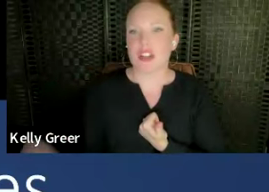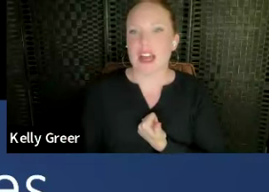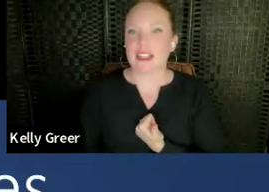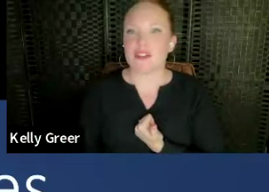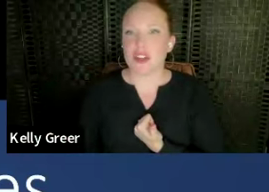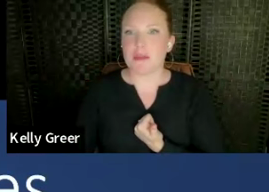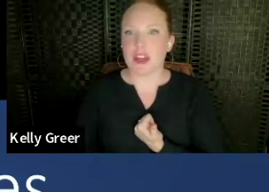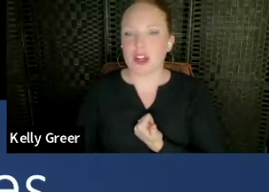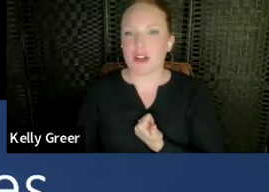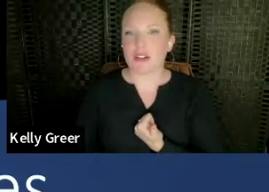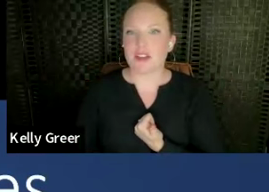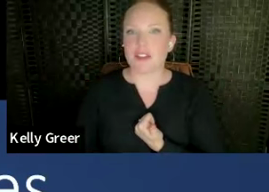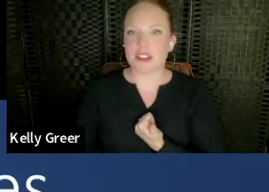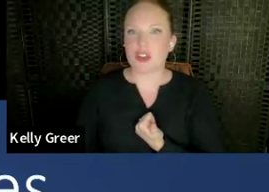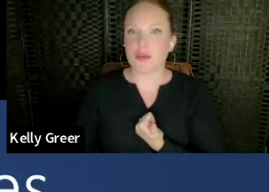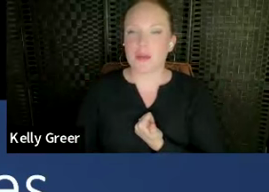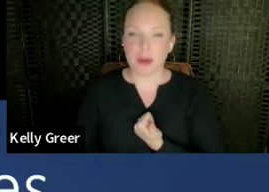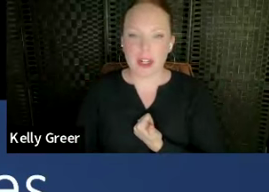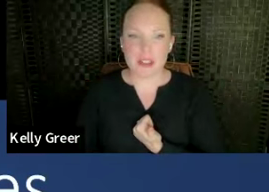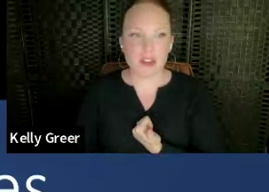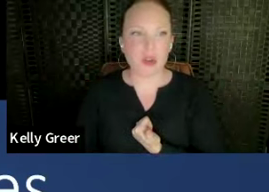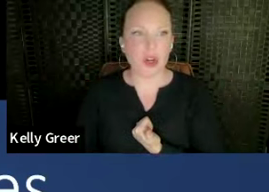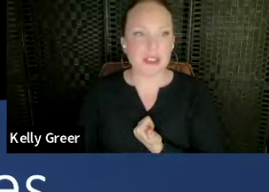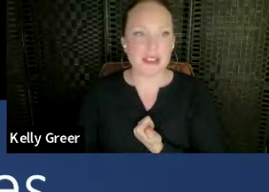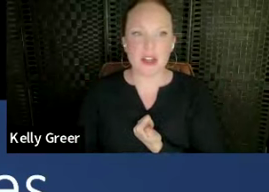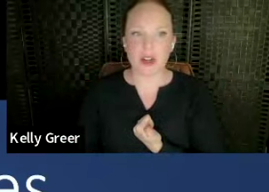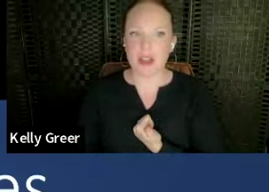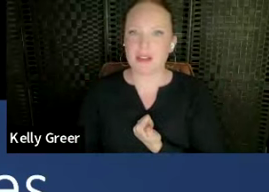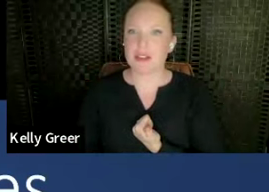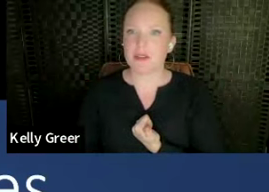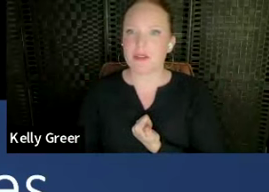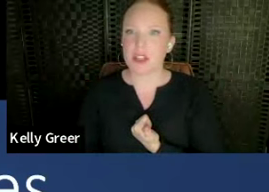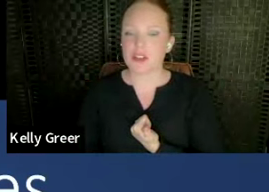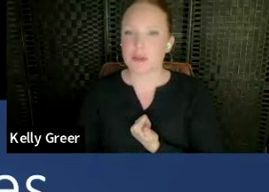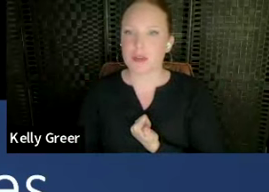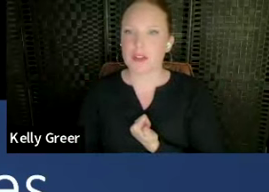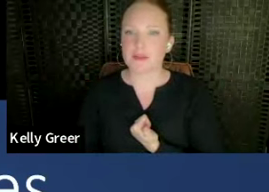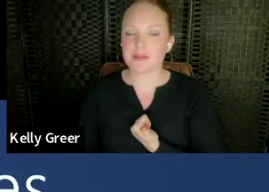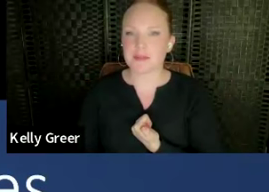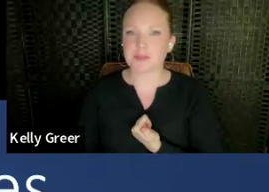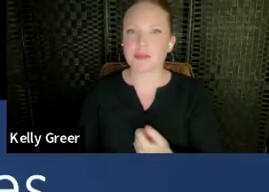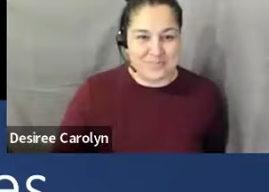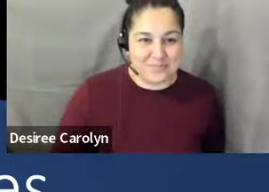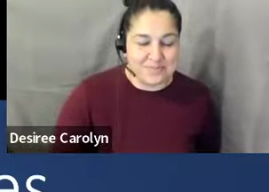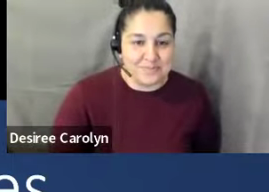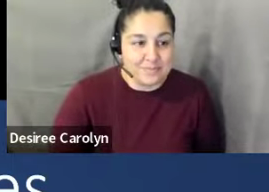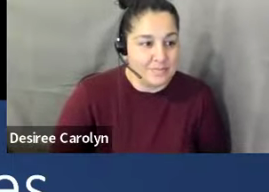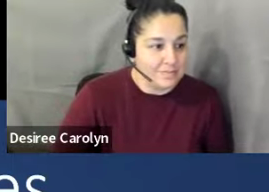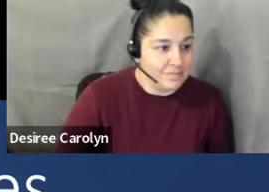Karen's asking Jacqueline if she could make her cell phone just a little bit brighter. It's a little hard to see her hands for the interpreters.